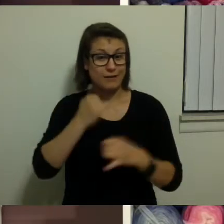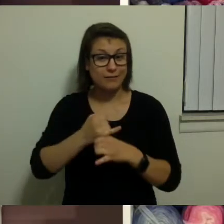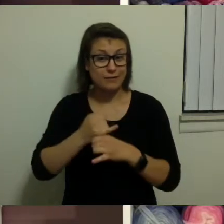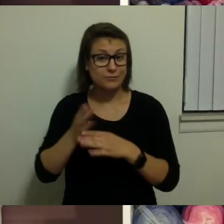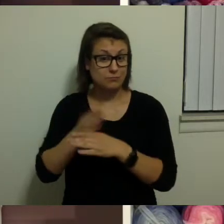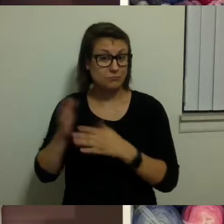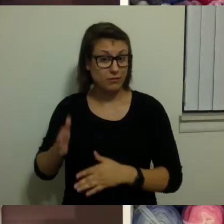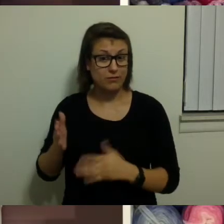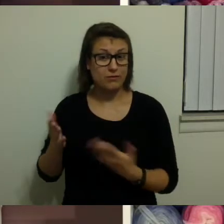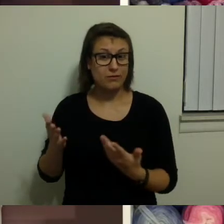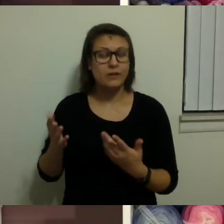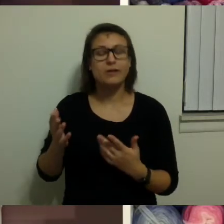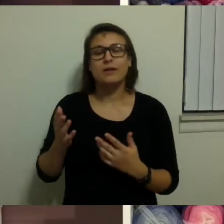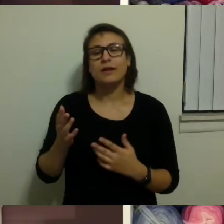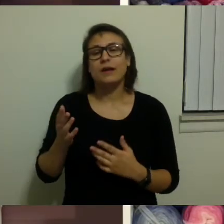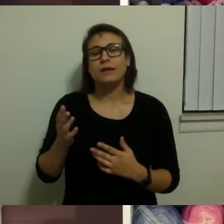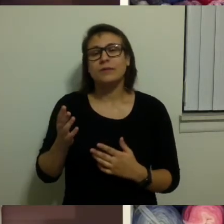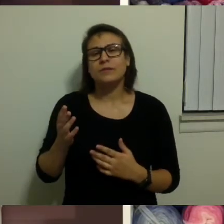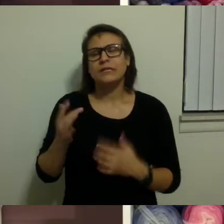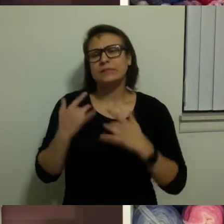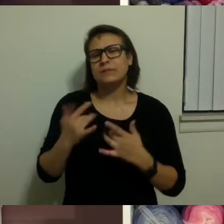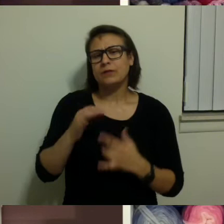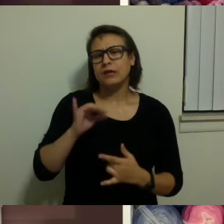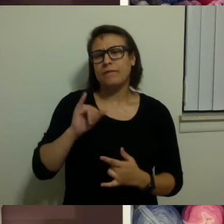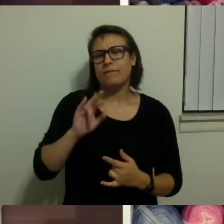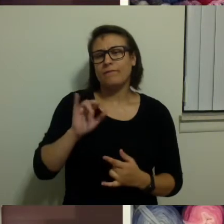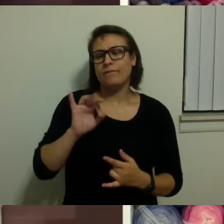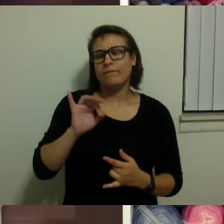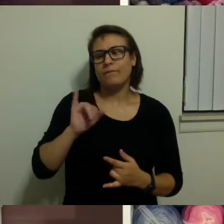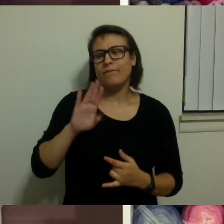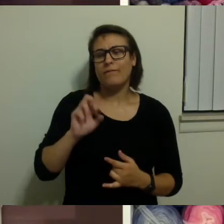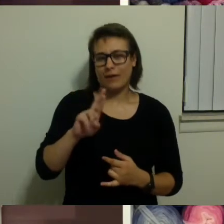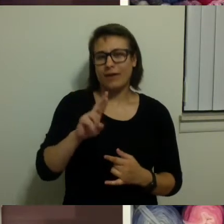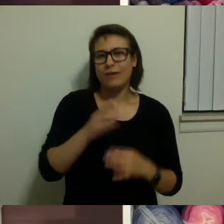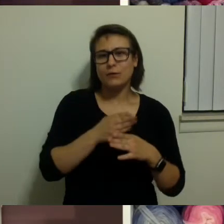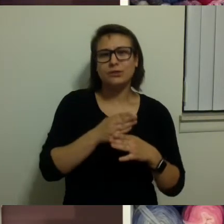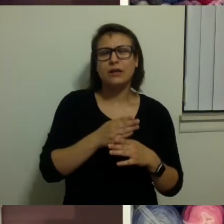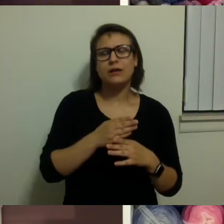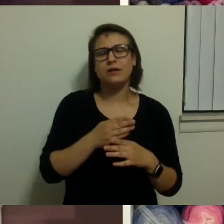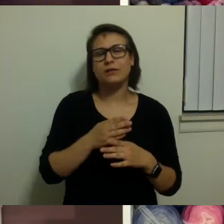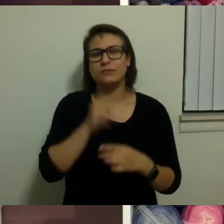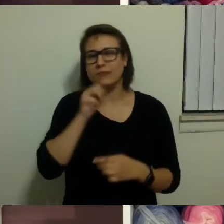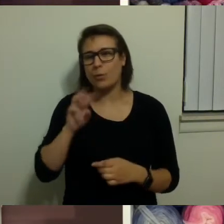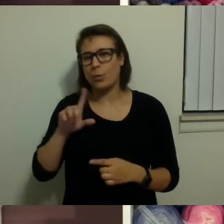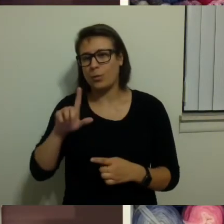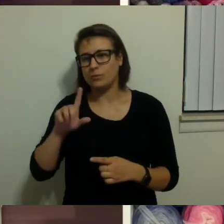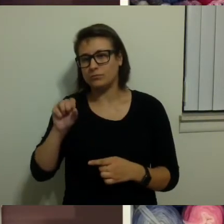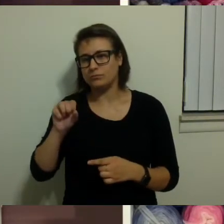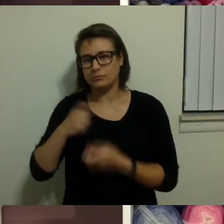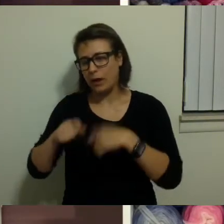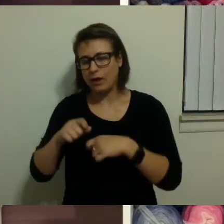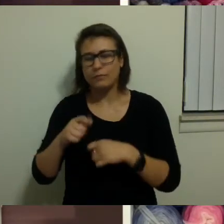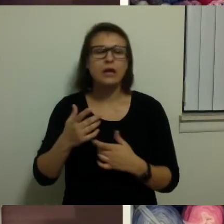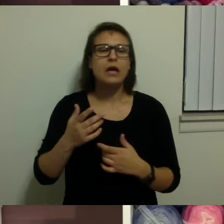international partner before. And usually we do fiber share, not wool swap, but we gave wool swap a try. And, I thought it was a